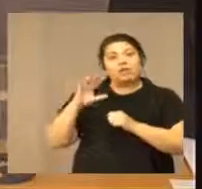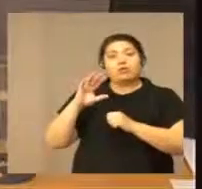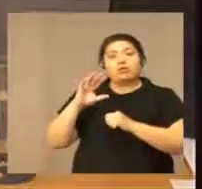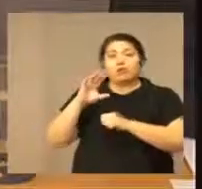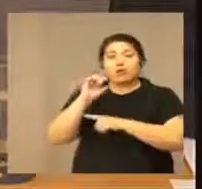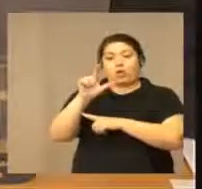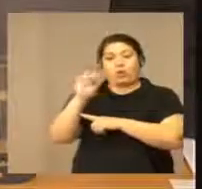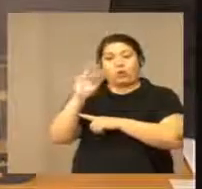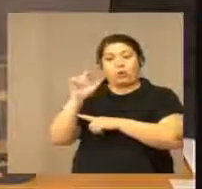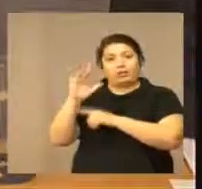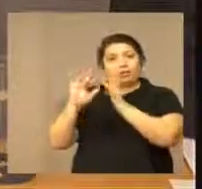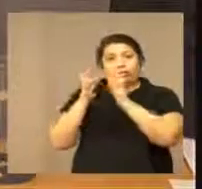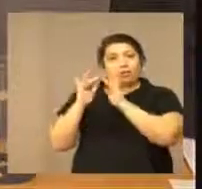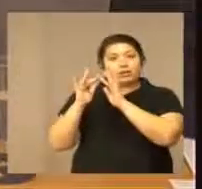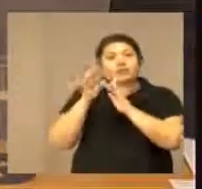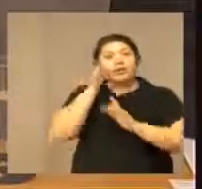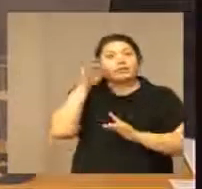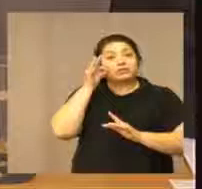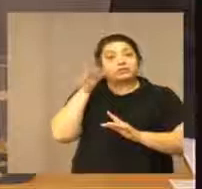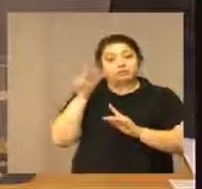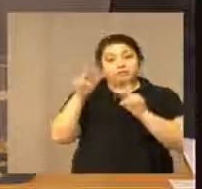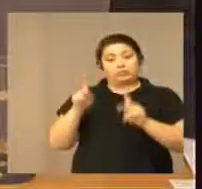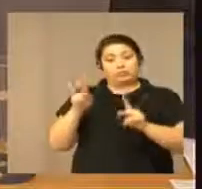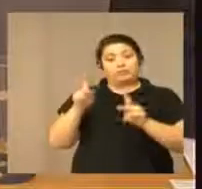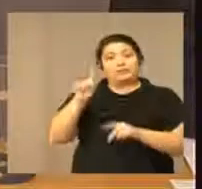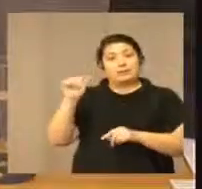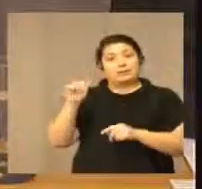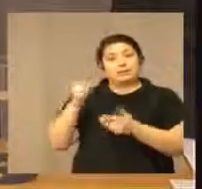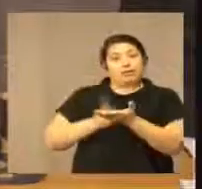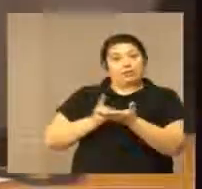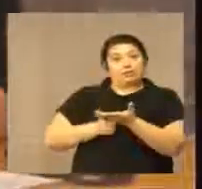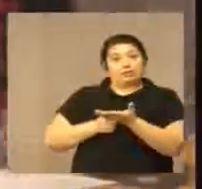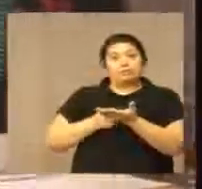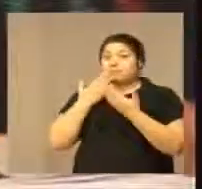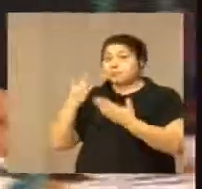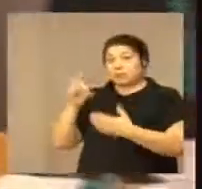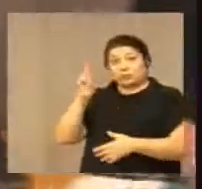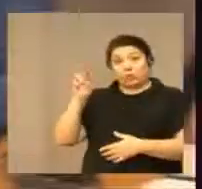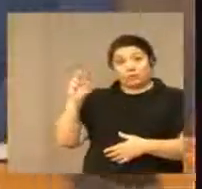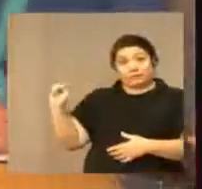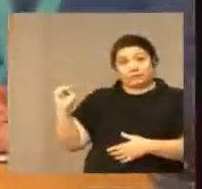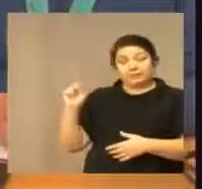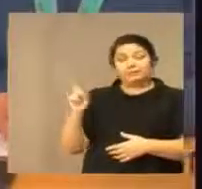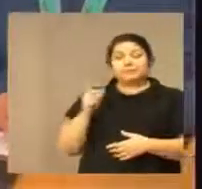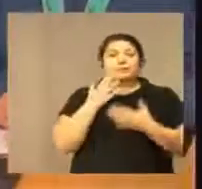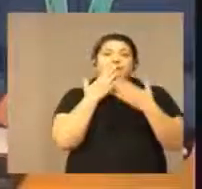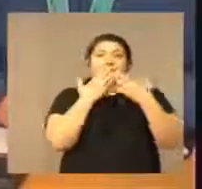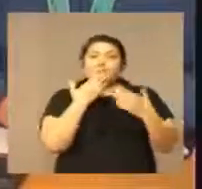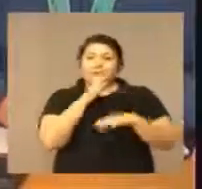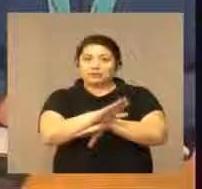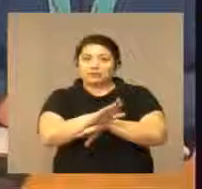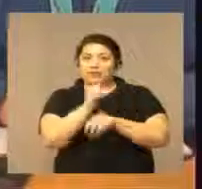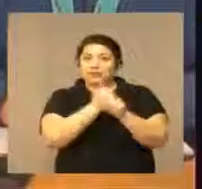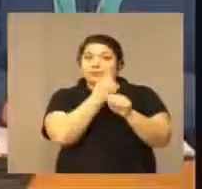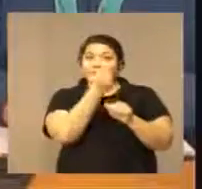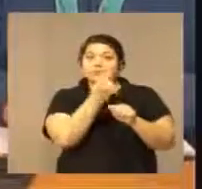and Indigenous Persons with Disabilities Caucus. Thank you, Doreen. Thank you, and good afternoon, everybody.